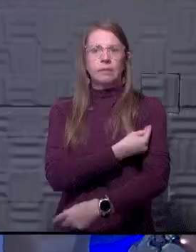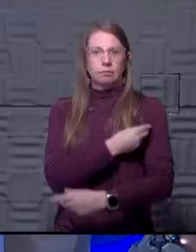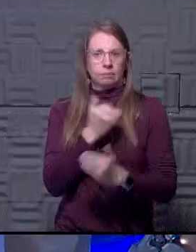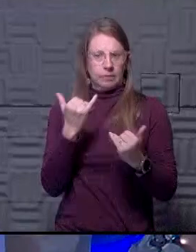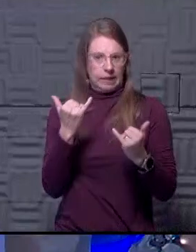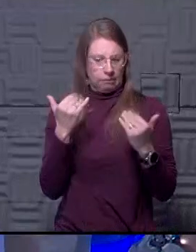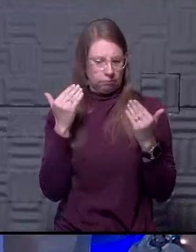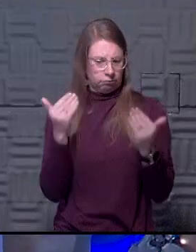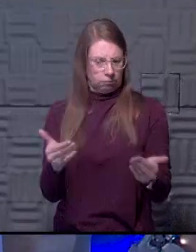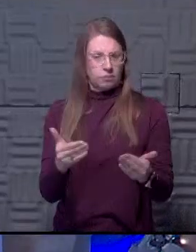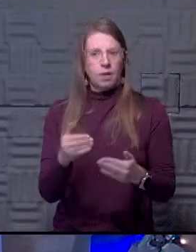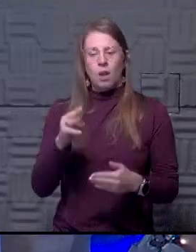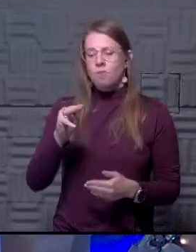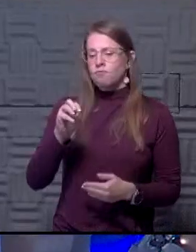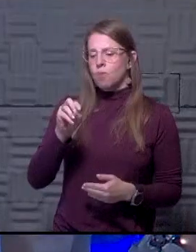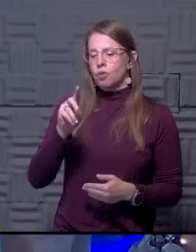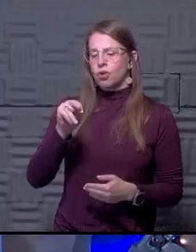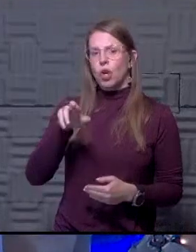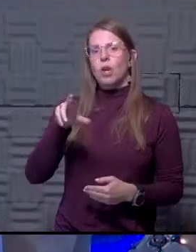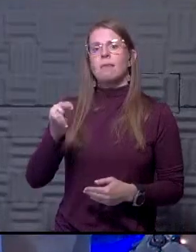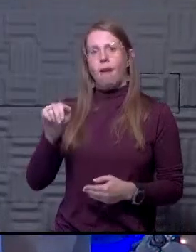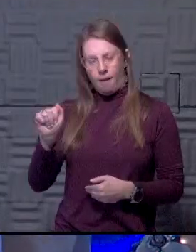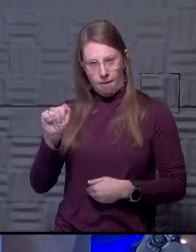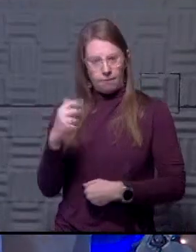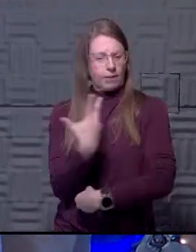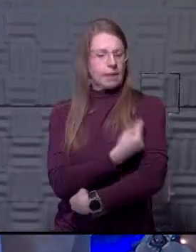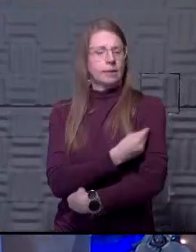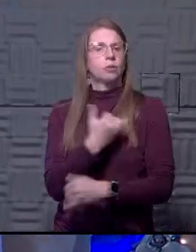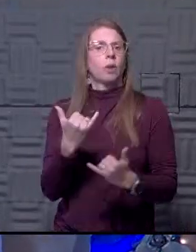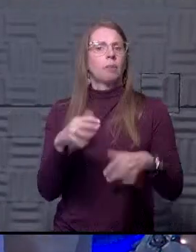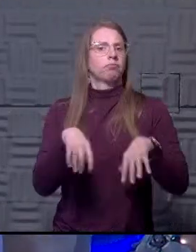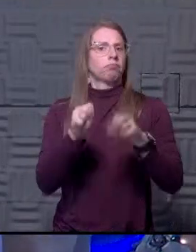Dr. Hawkinson's getting the Moderna vaccine. All right.